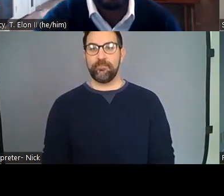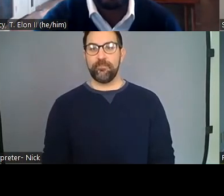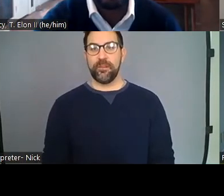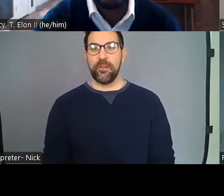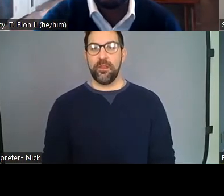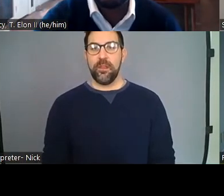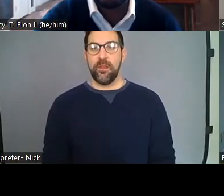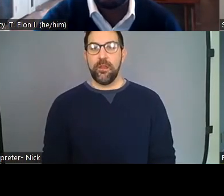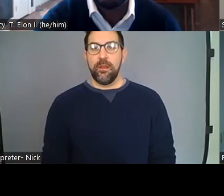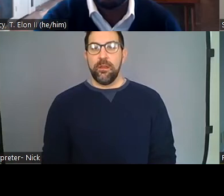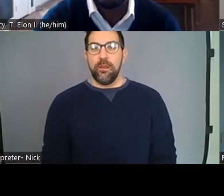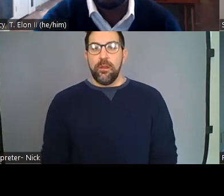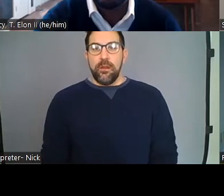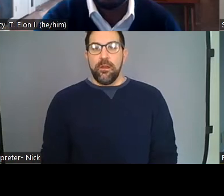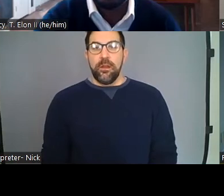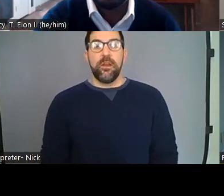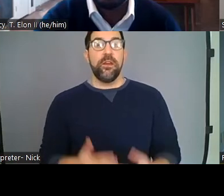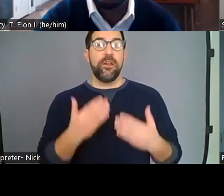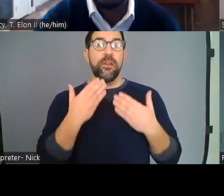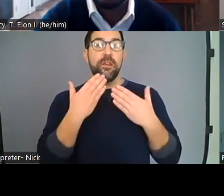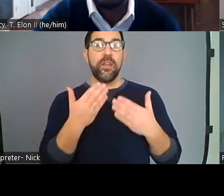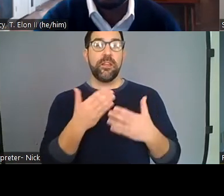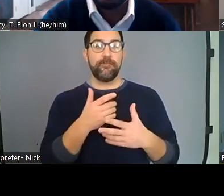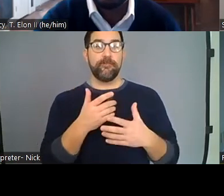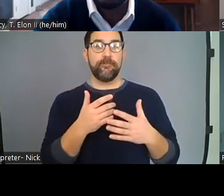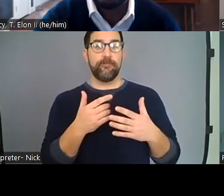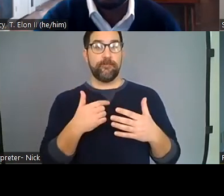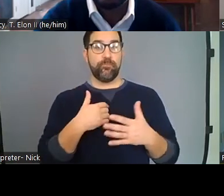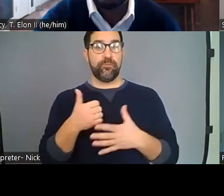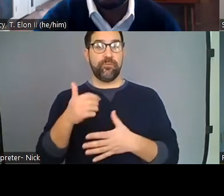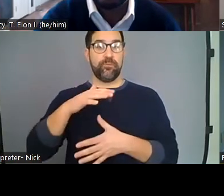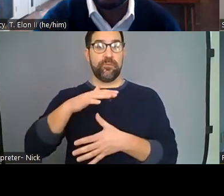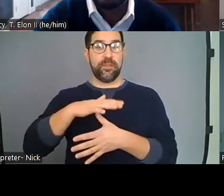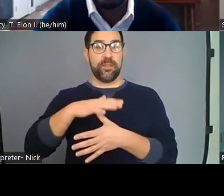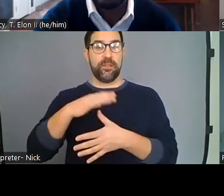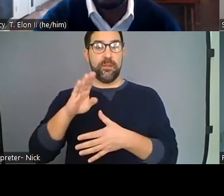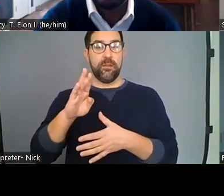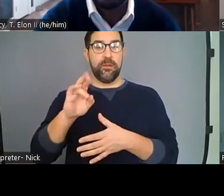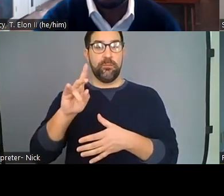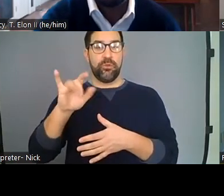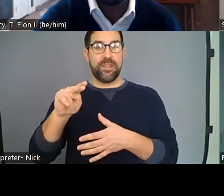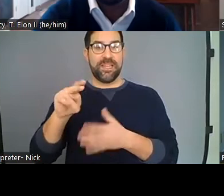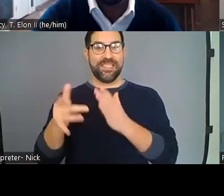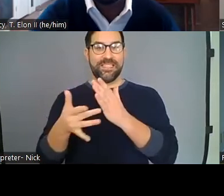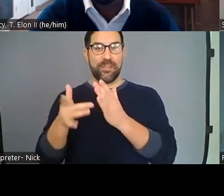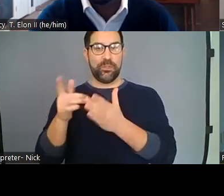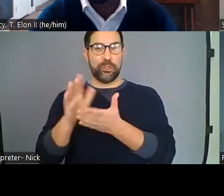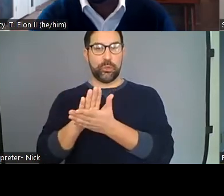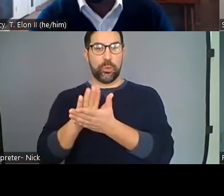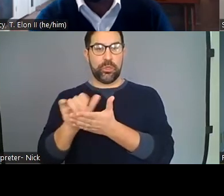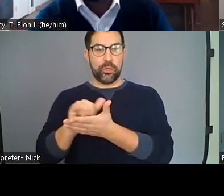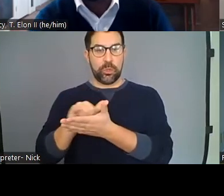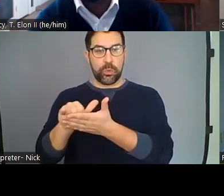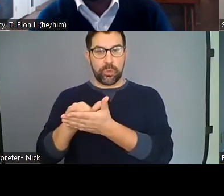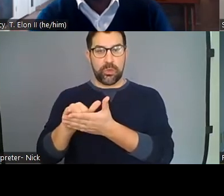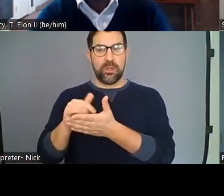Great. Thanks so much for starting us off. I'm a senior at Brooklyn Tech, a school in New York. And I wanted to